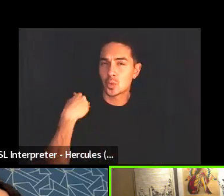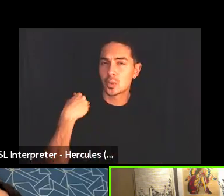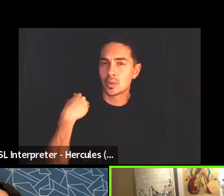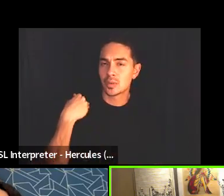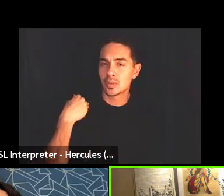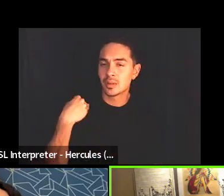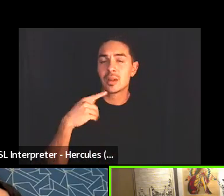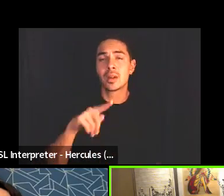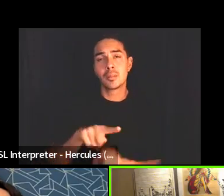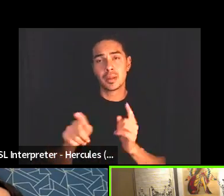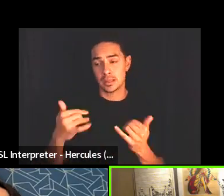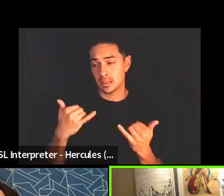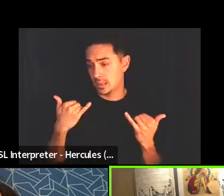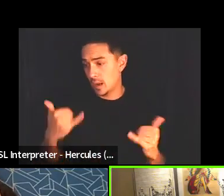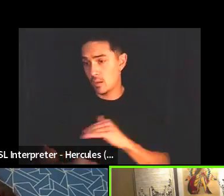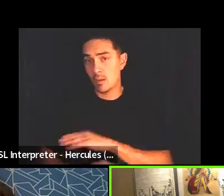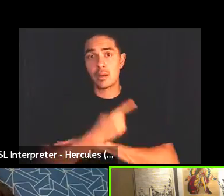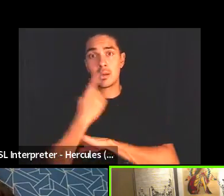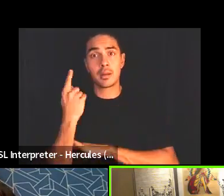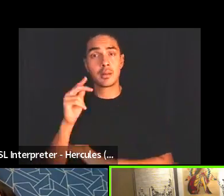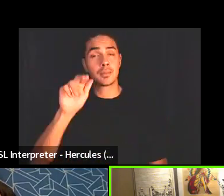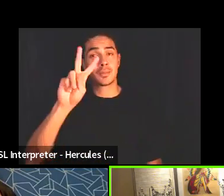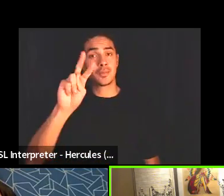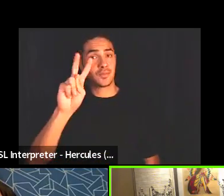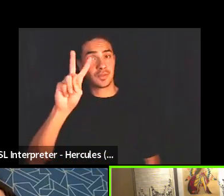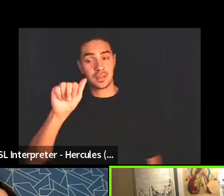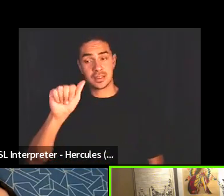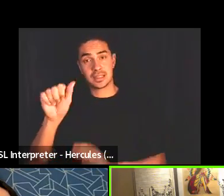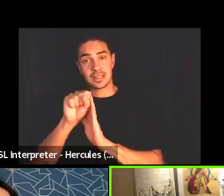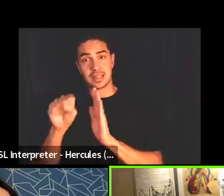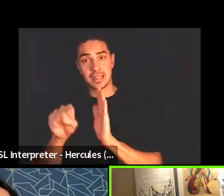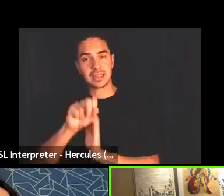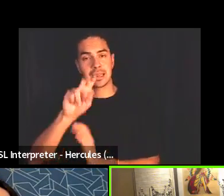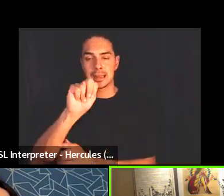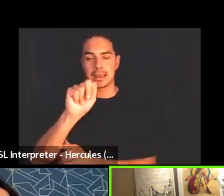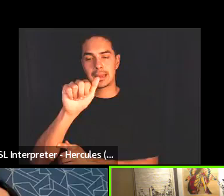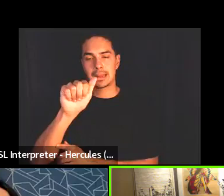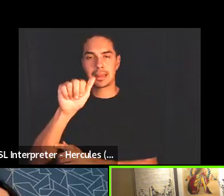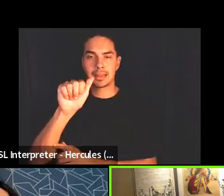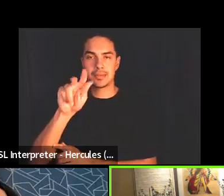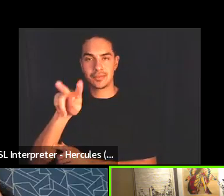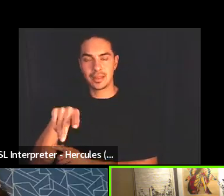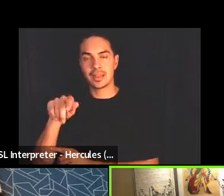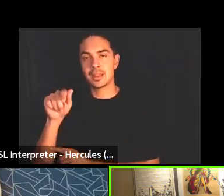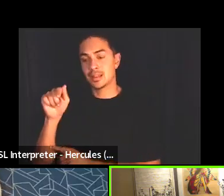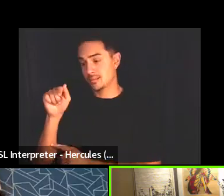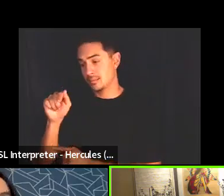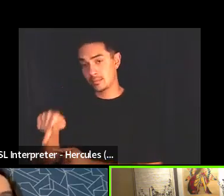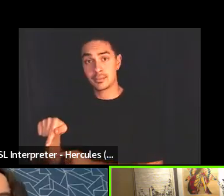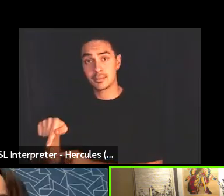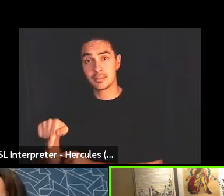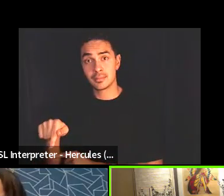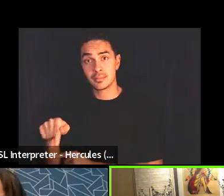support their community. And they're doing it with their own personal cell phones. They're developing